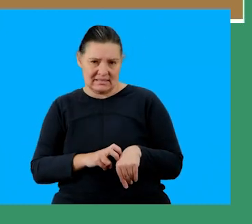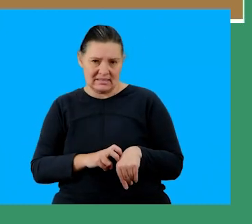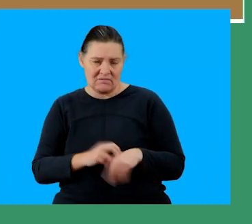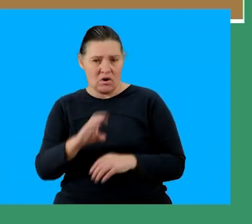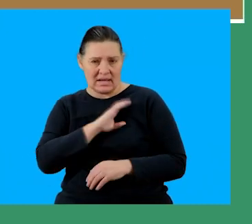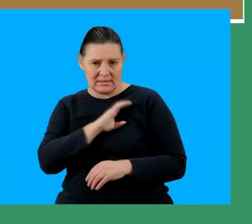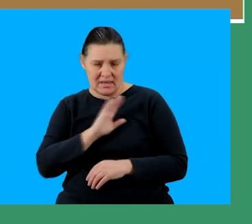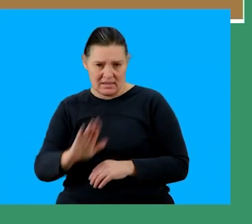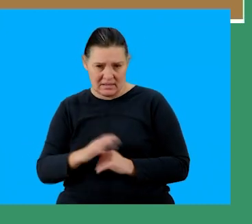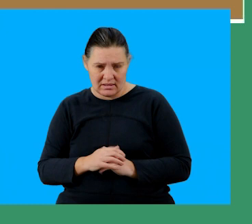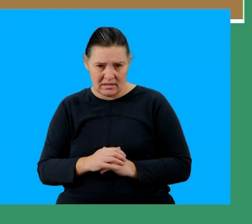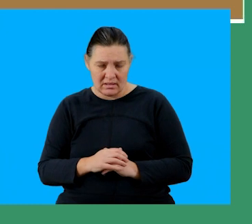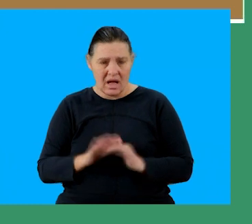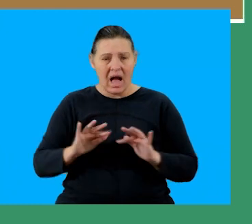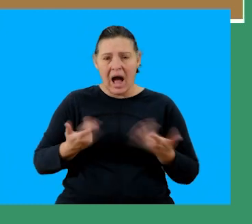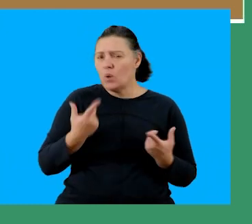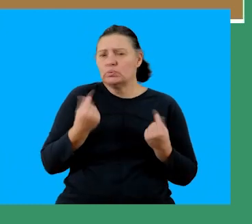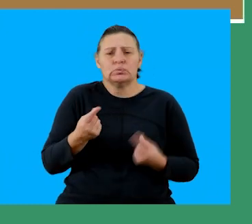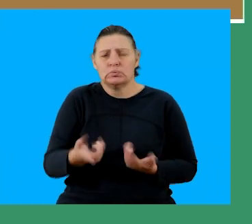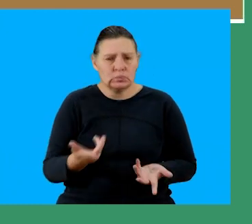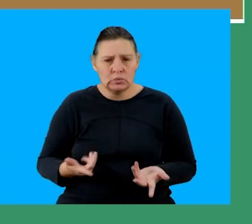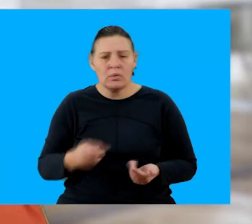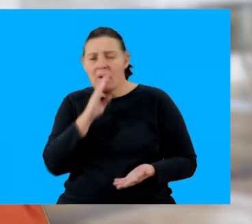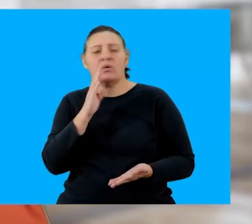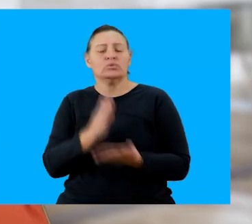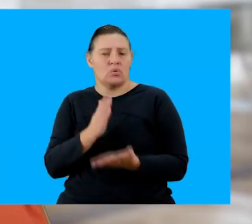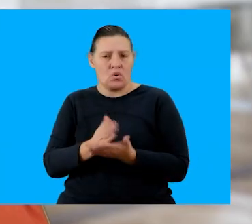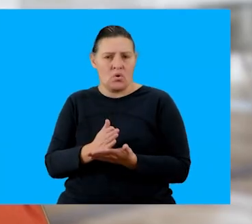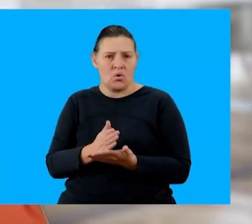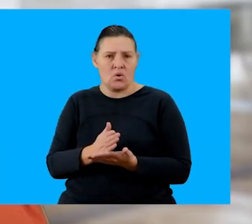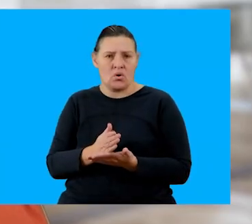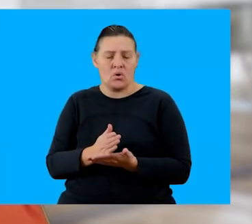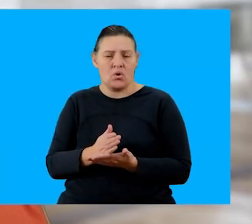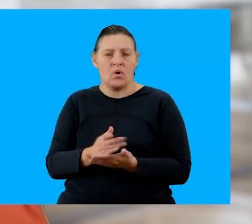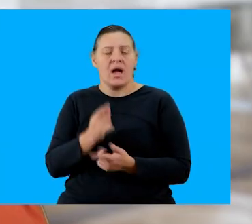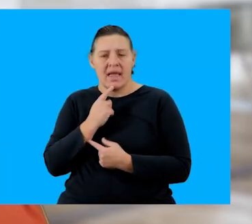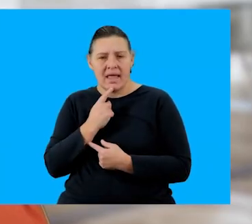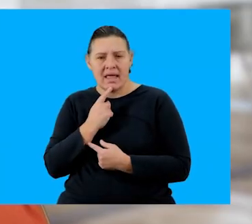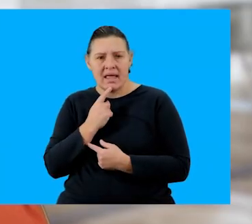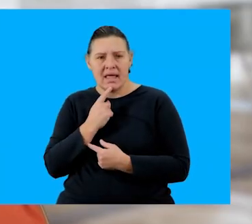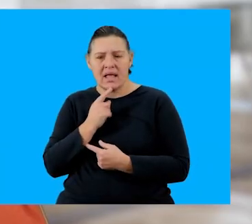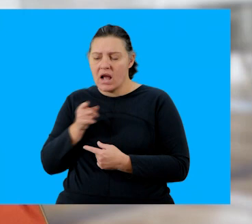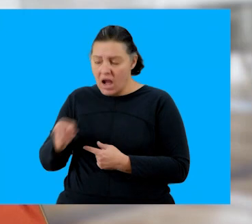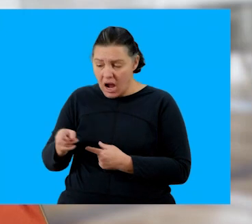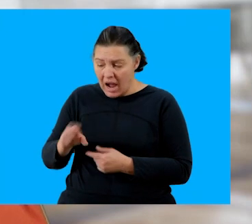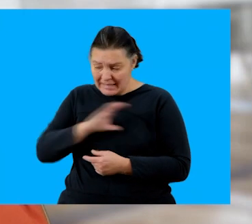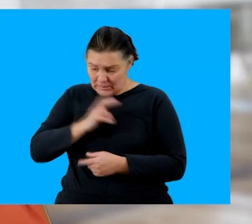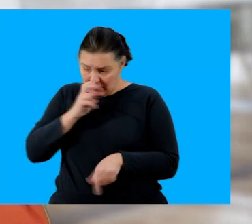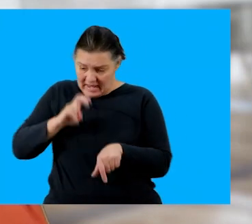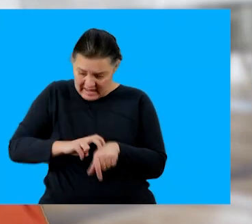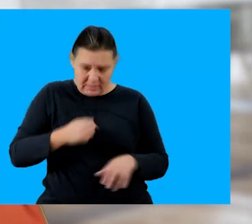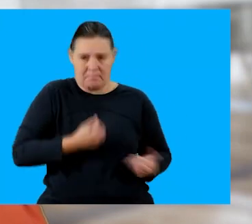of customers. How can he do that? By making sure that he gives the customers what they